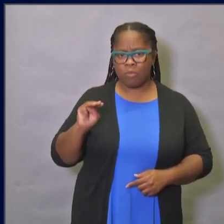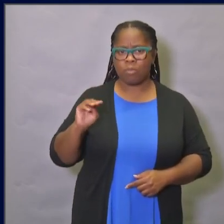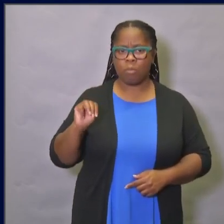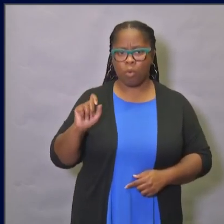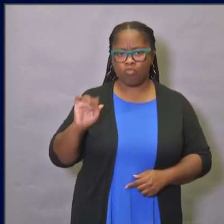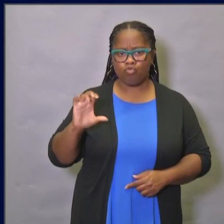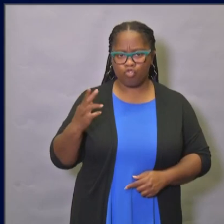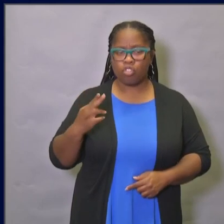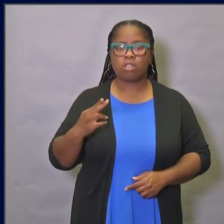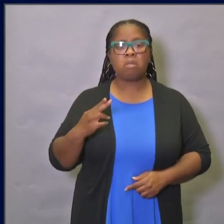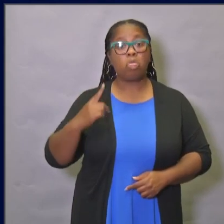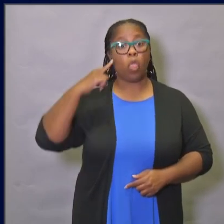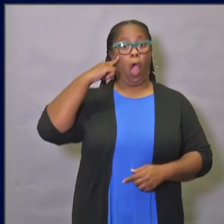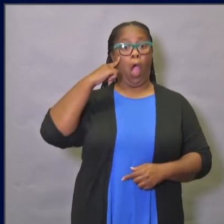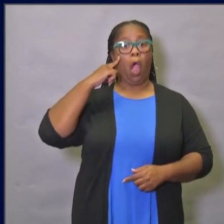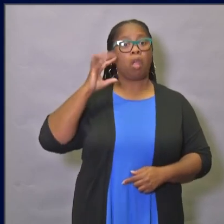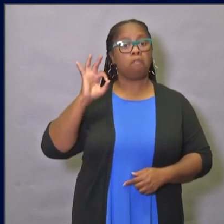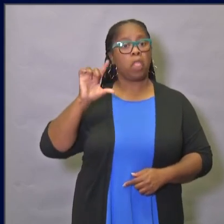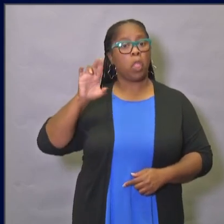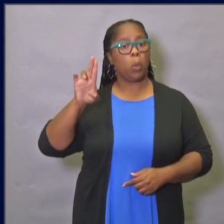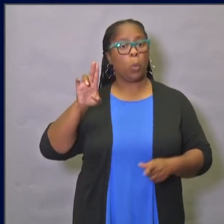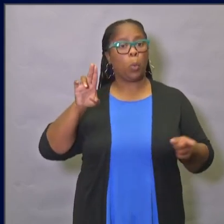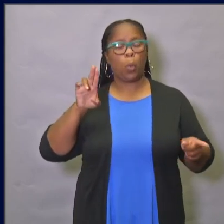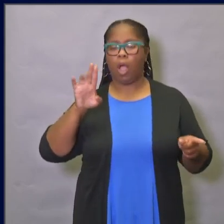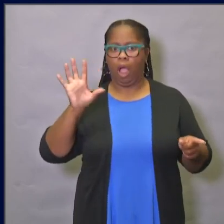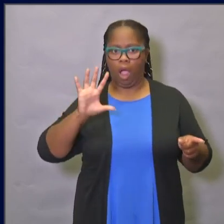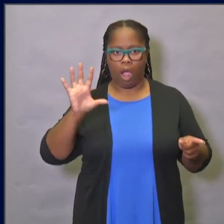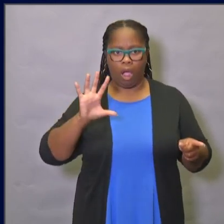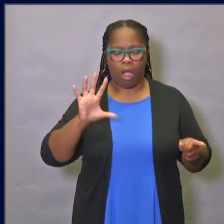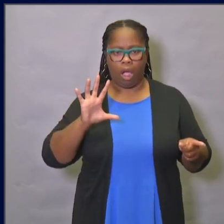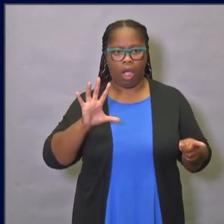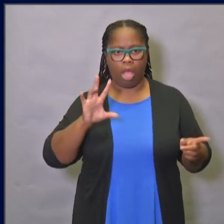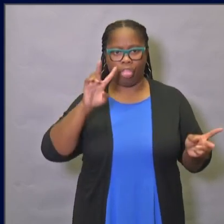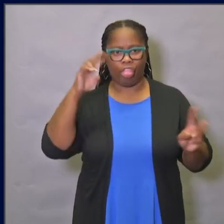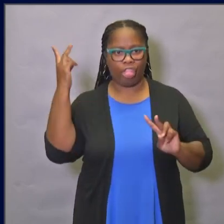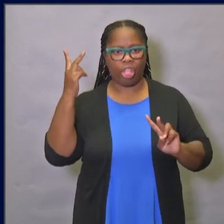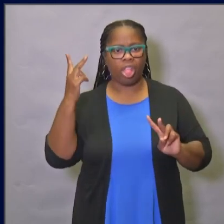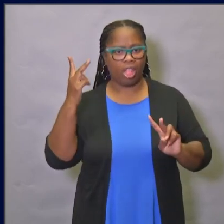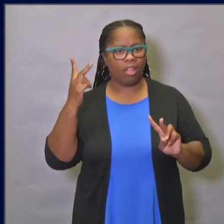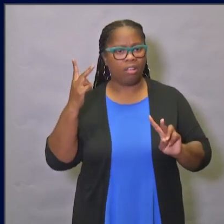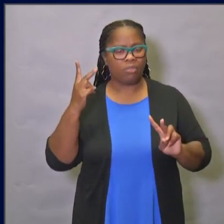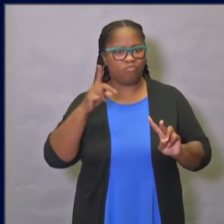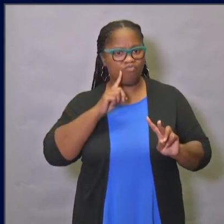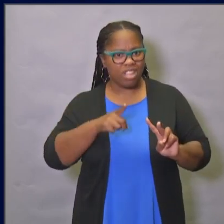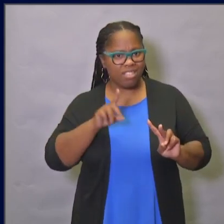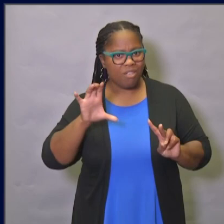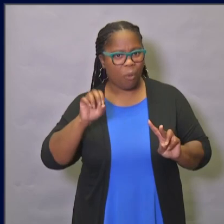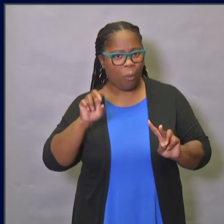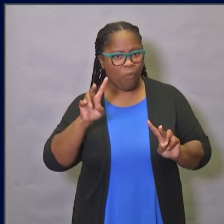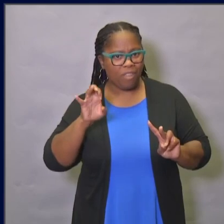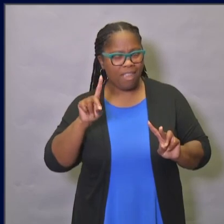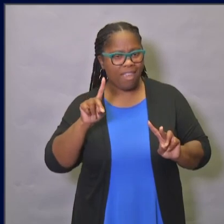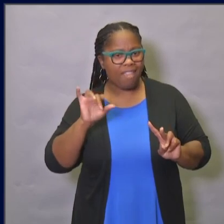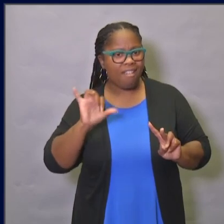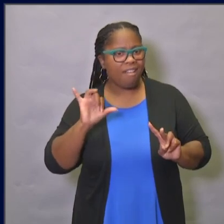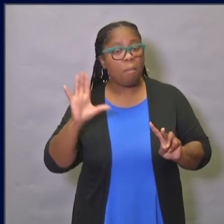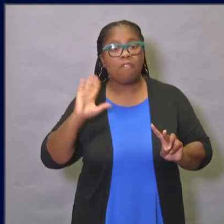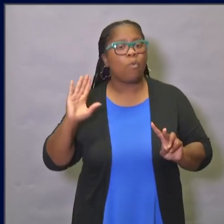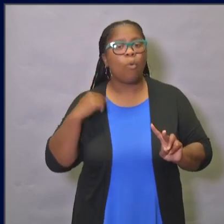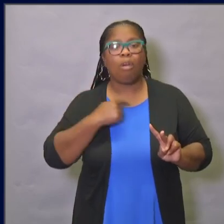represent COVID-19 cases since, as you all remember, we had very little testing available in February and